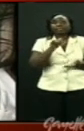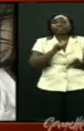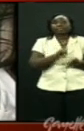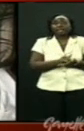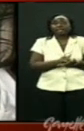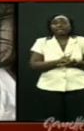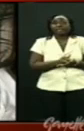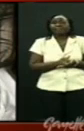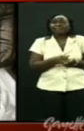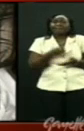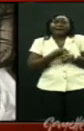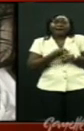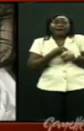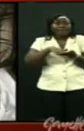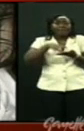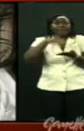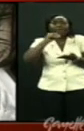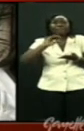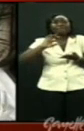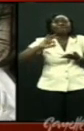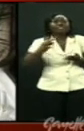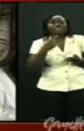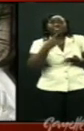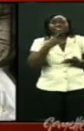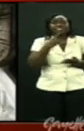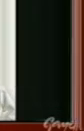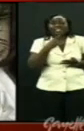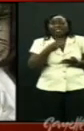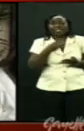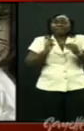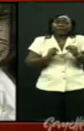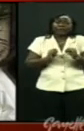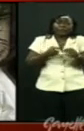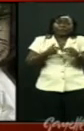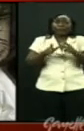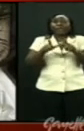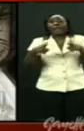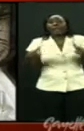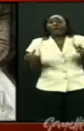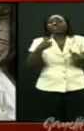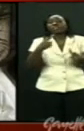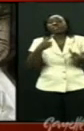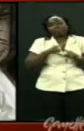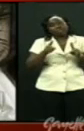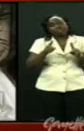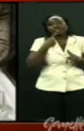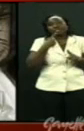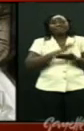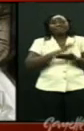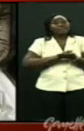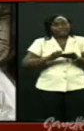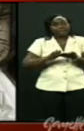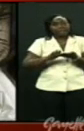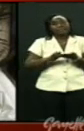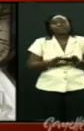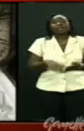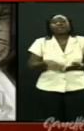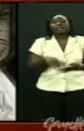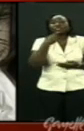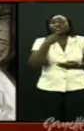very hard to catch up to, like to understand. It's been very nice too, because at first